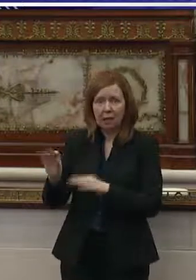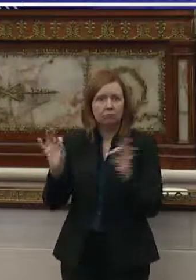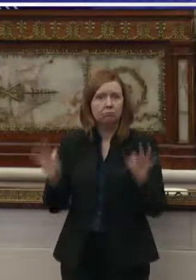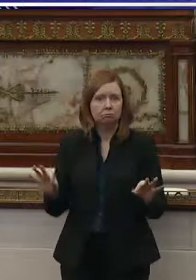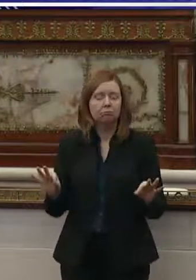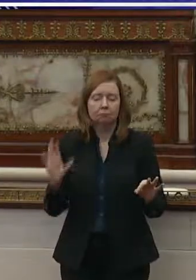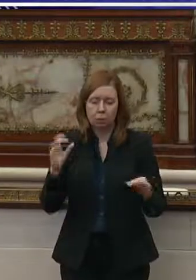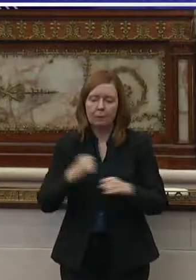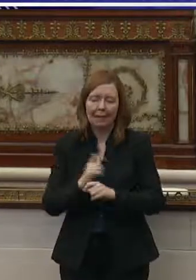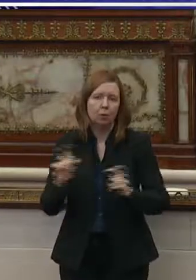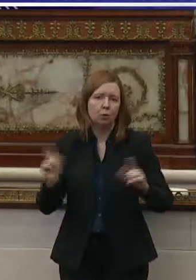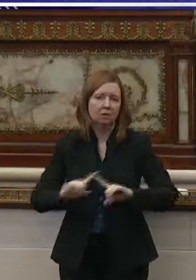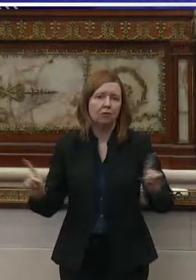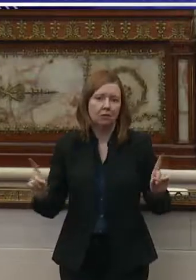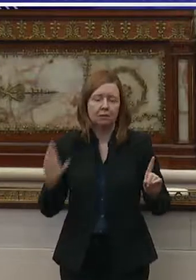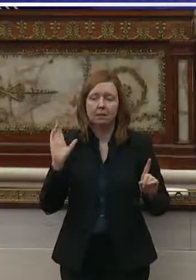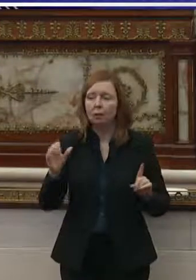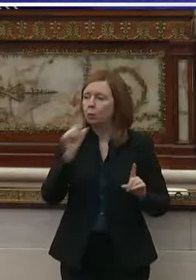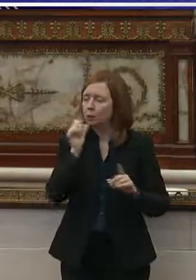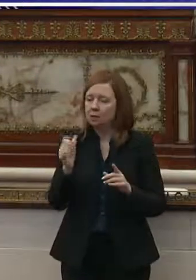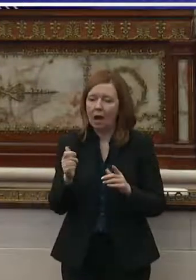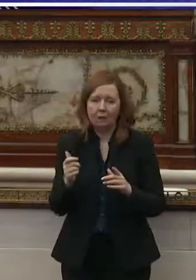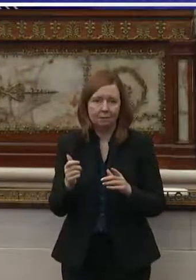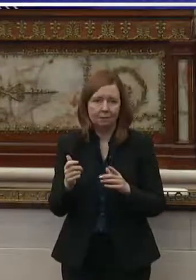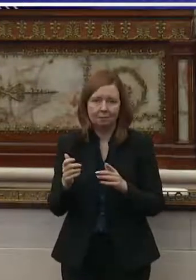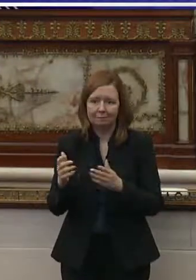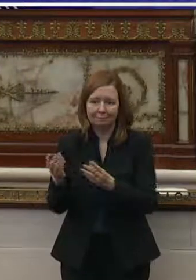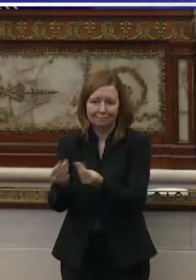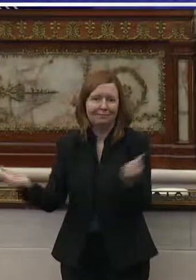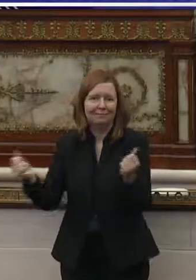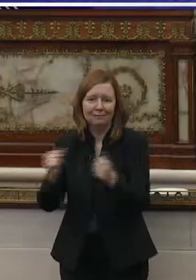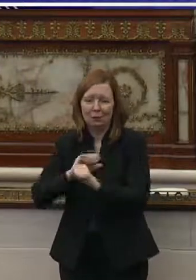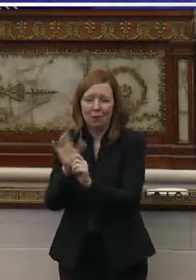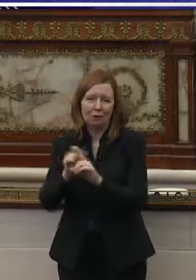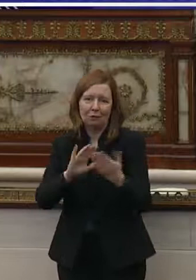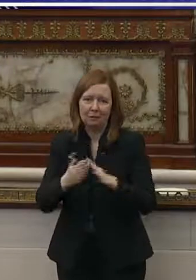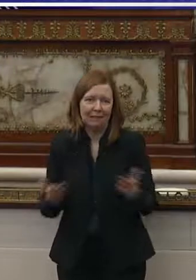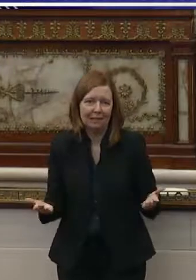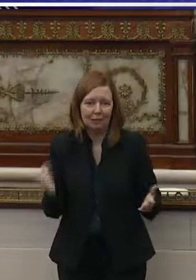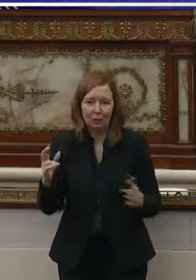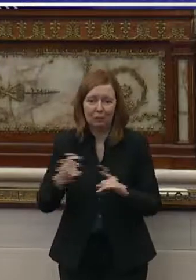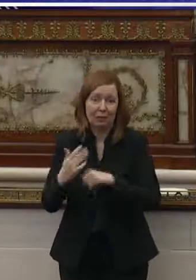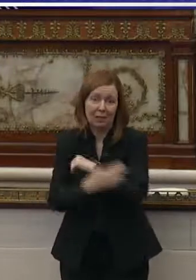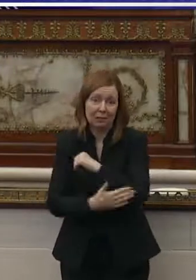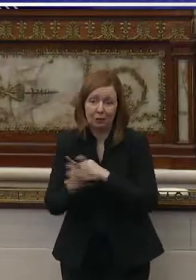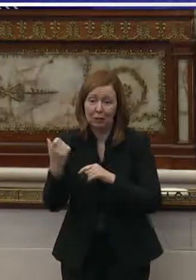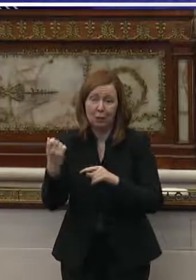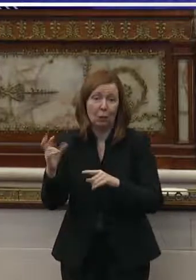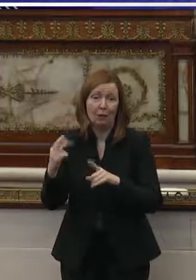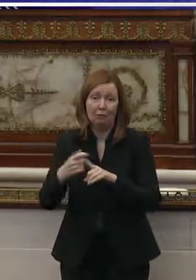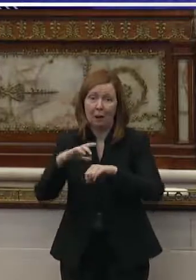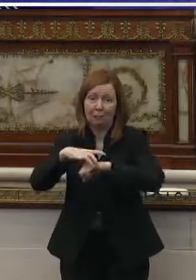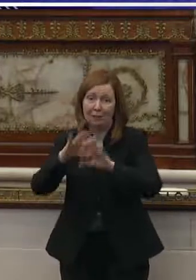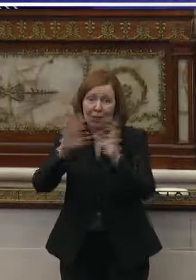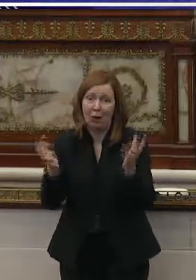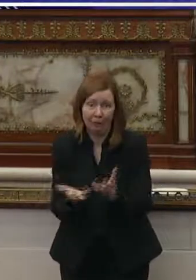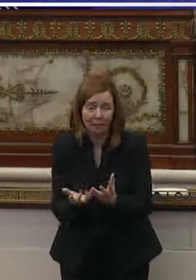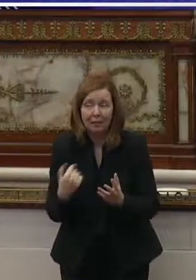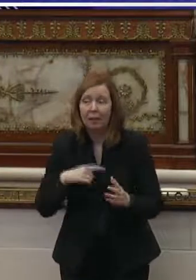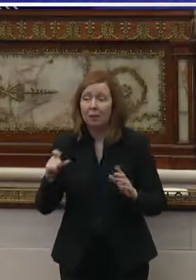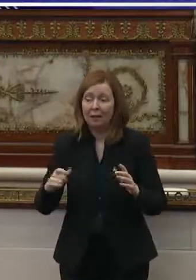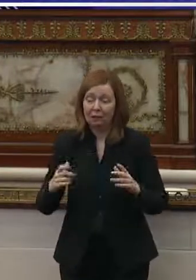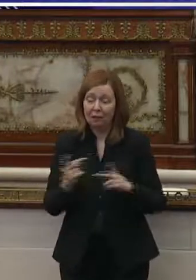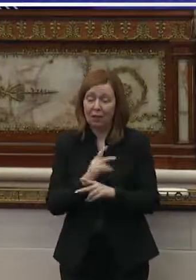make a big difference. It will not eradicate COVID from the city or from the nation or from the earth. So we're going to have to figure out how to live